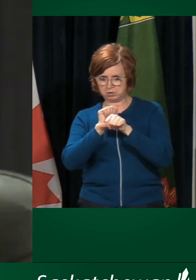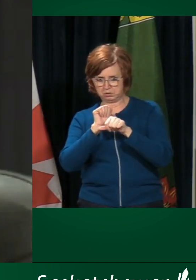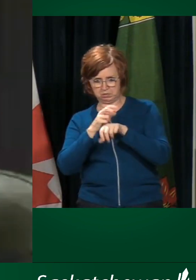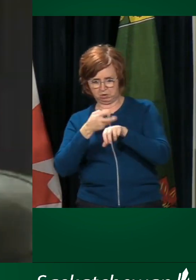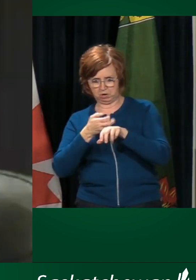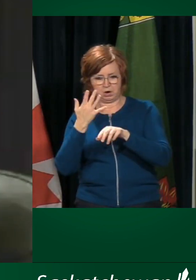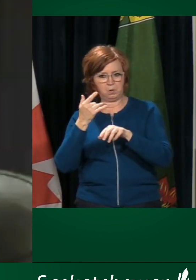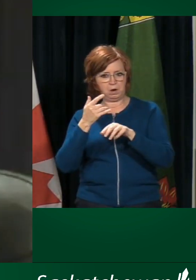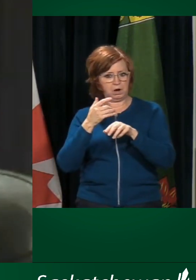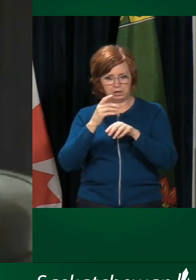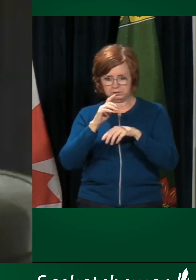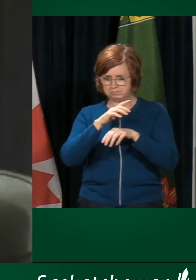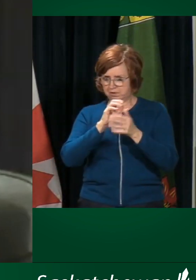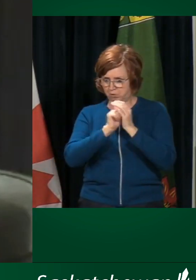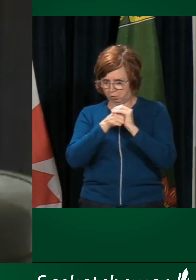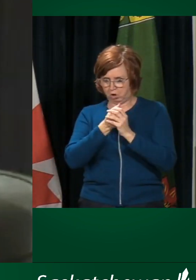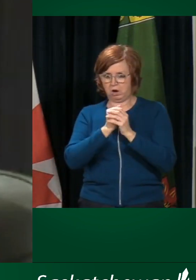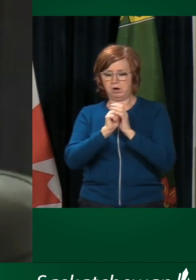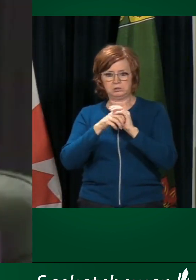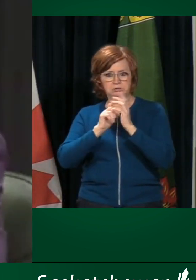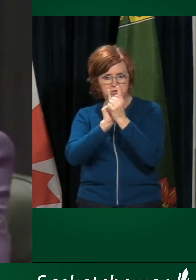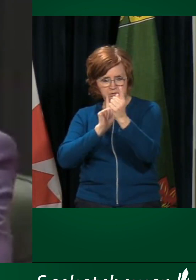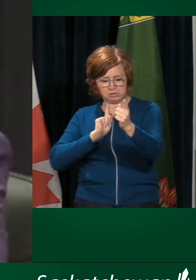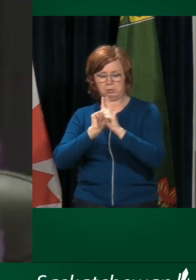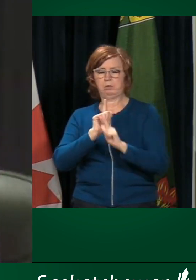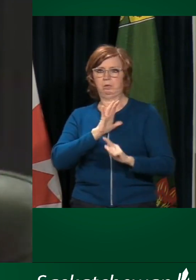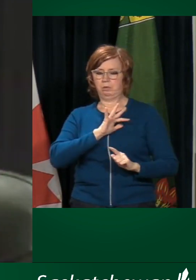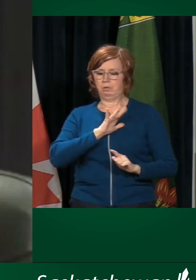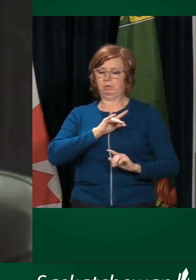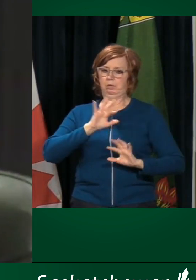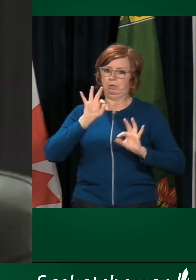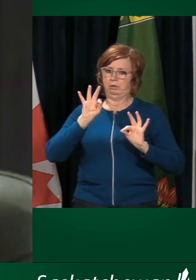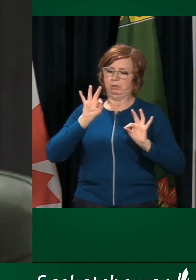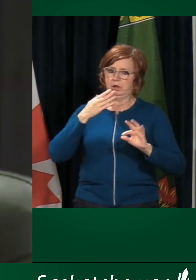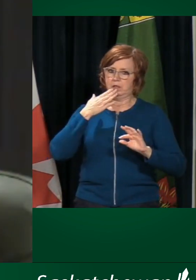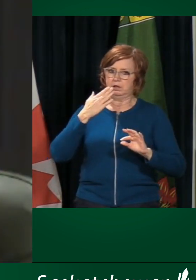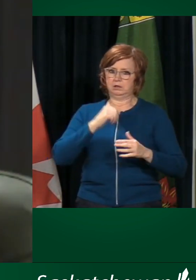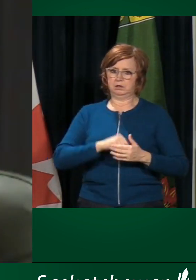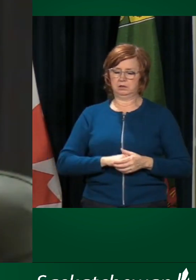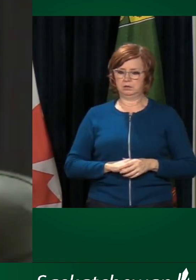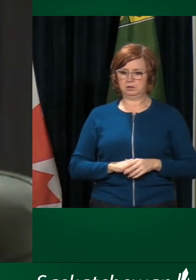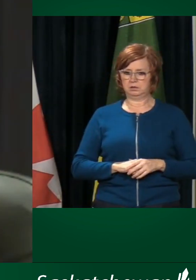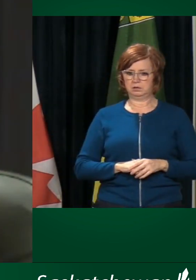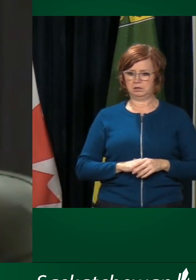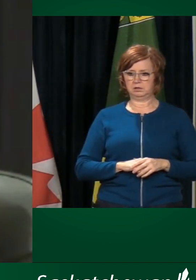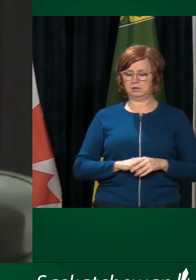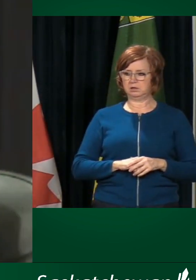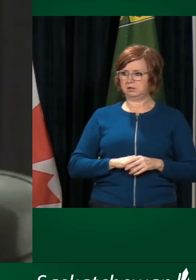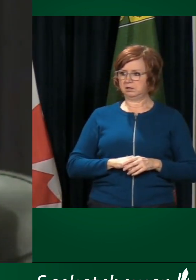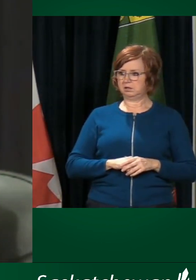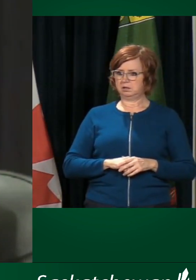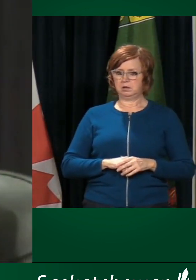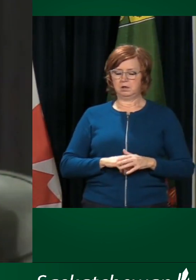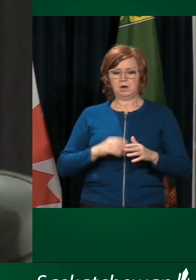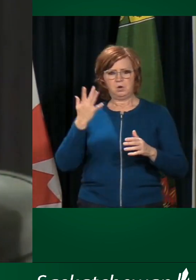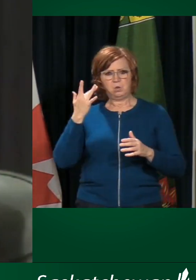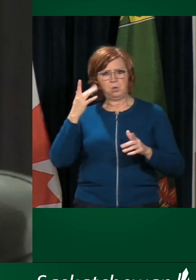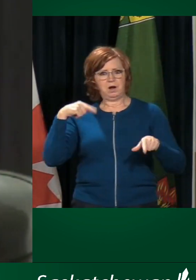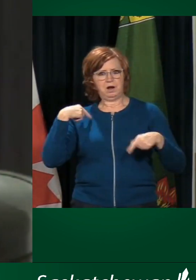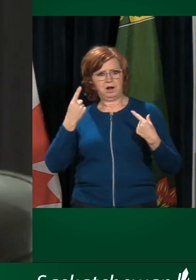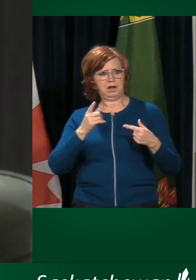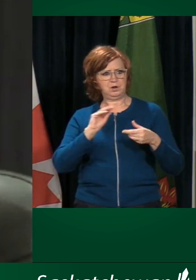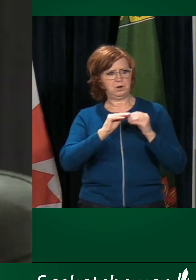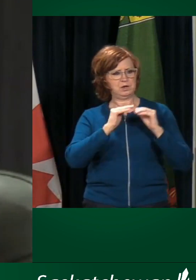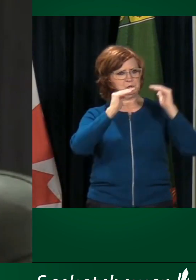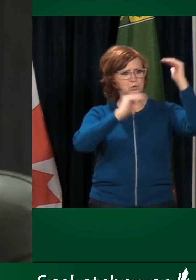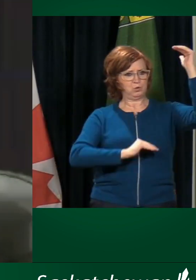our success is really what's aggravating folks, because you're not seeing us blow out the hospitals with demand, and you're not